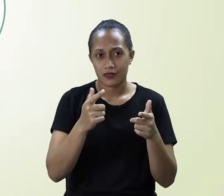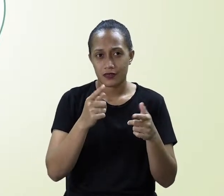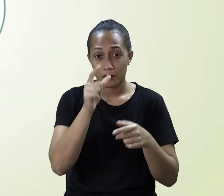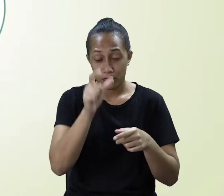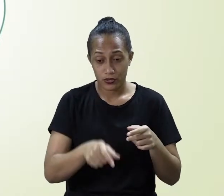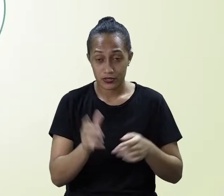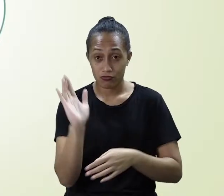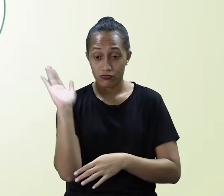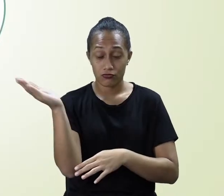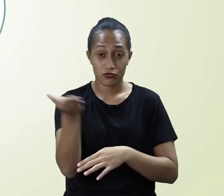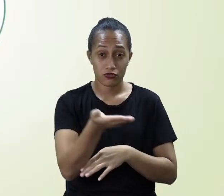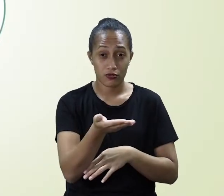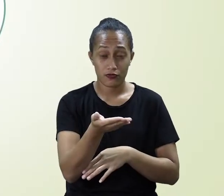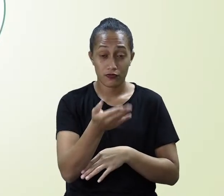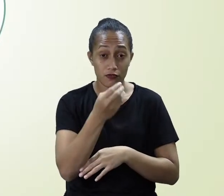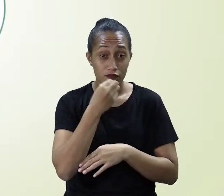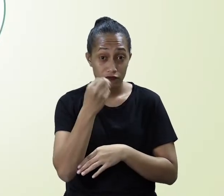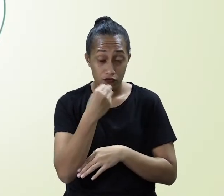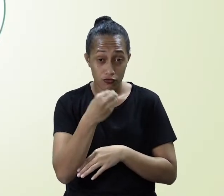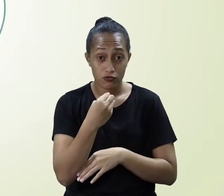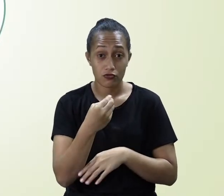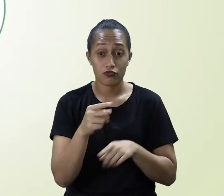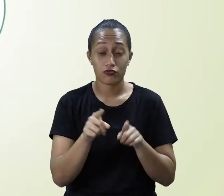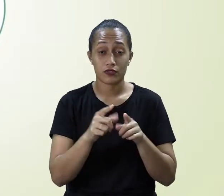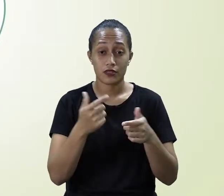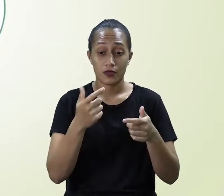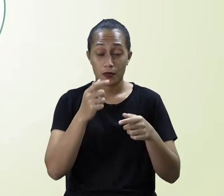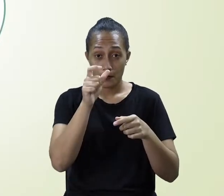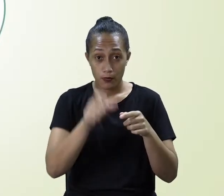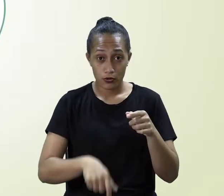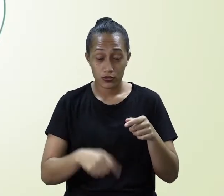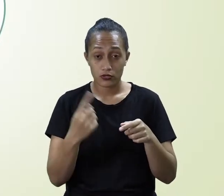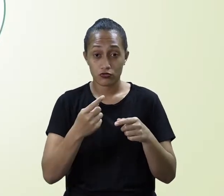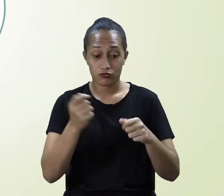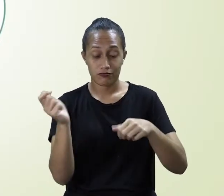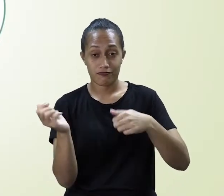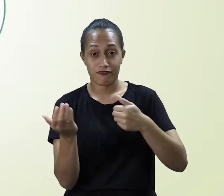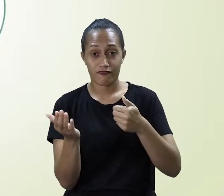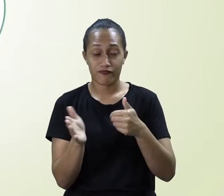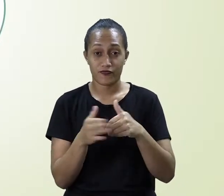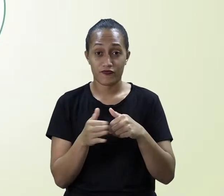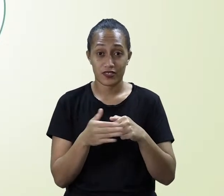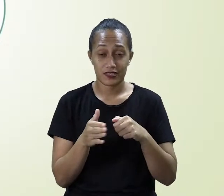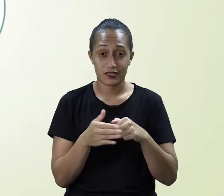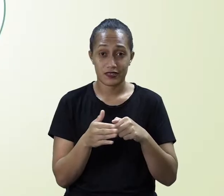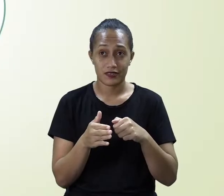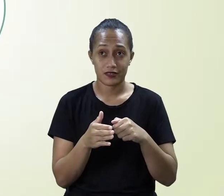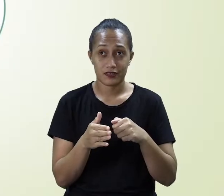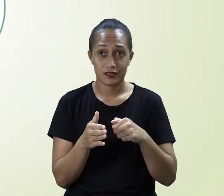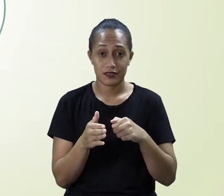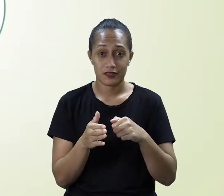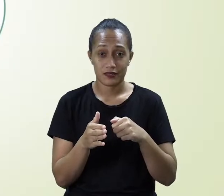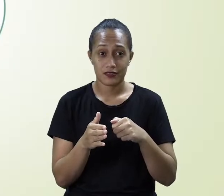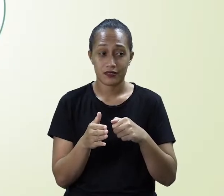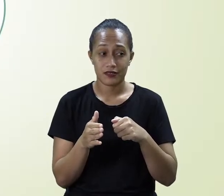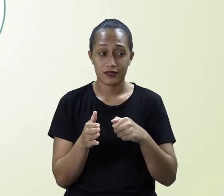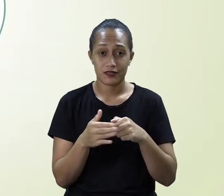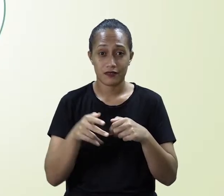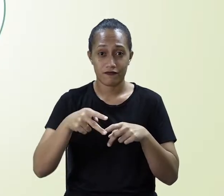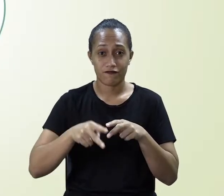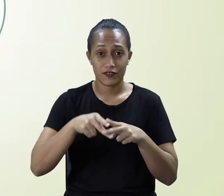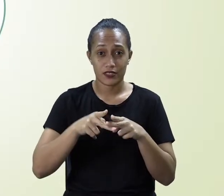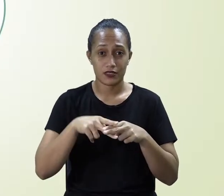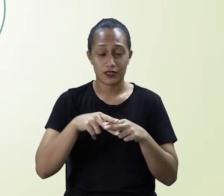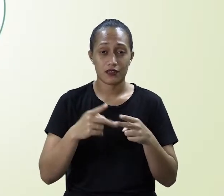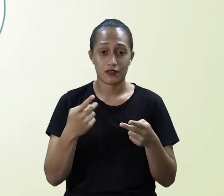successful entrepreneurs are innovators who find new ways to produce goods and services, or who develop new goods and services